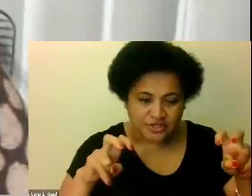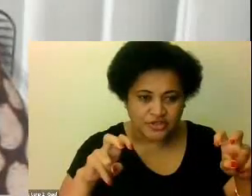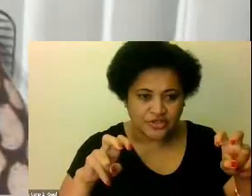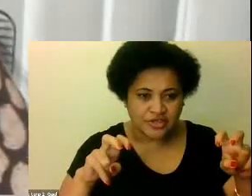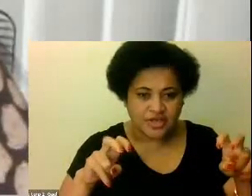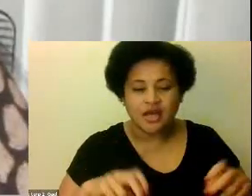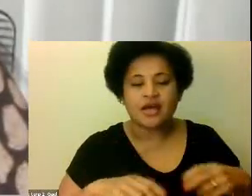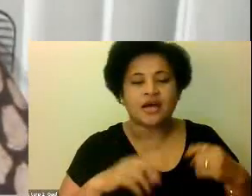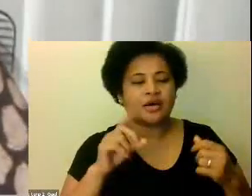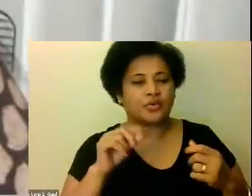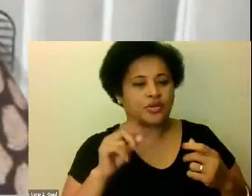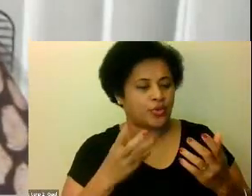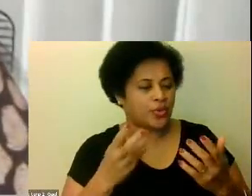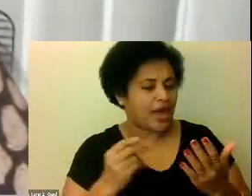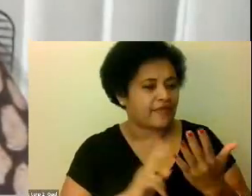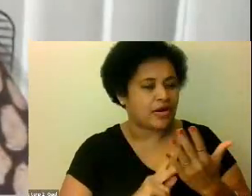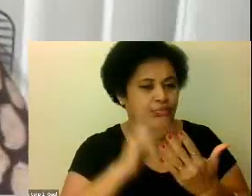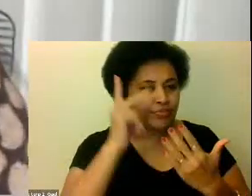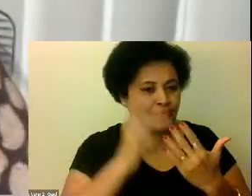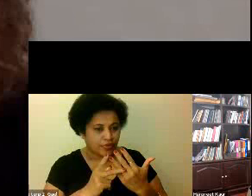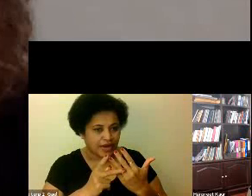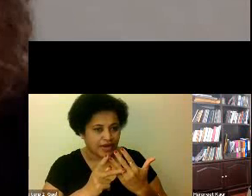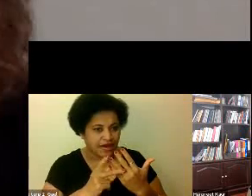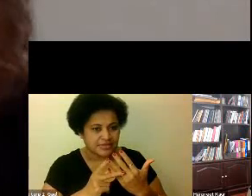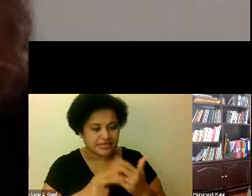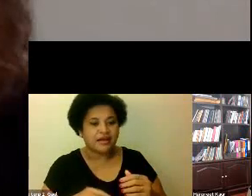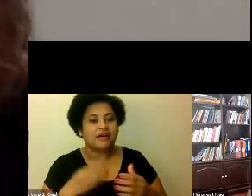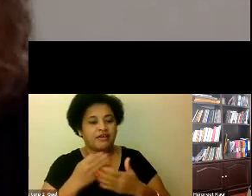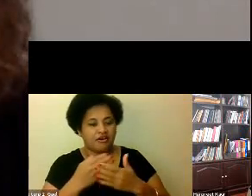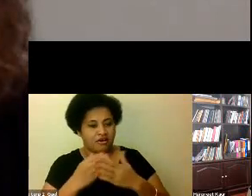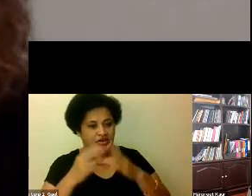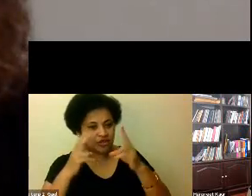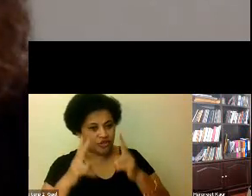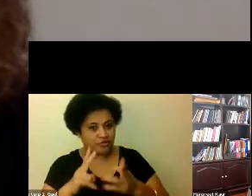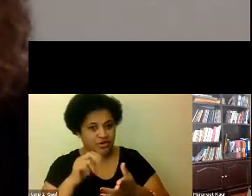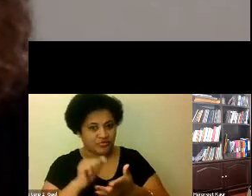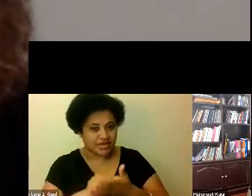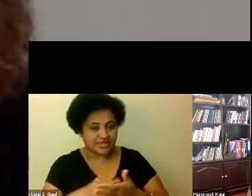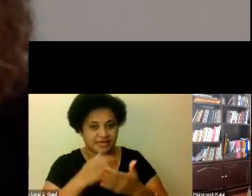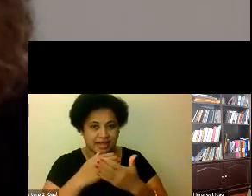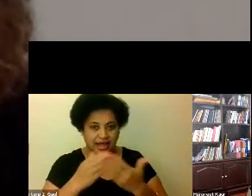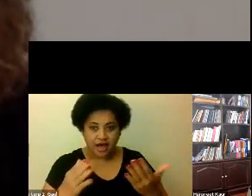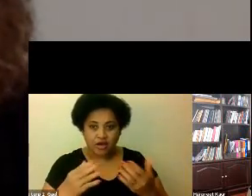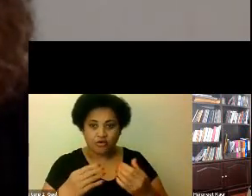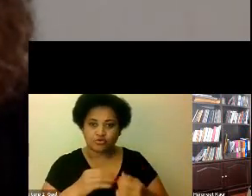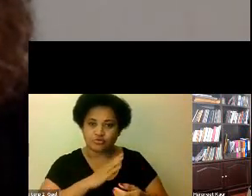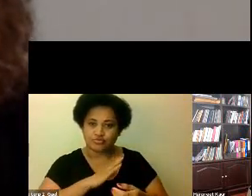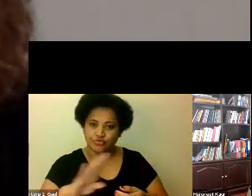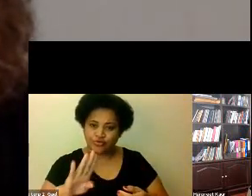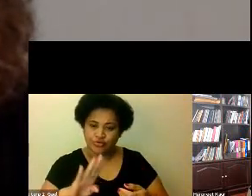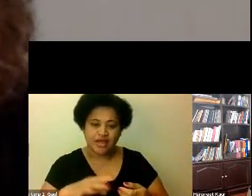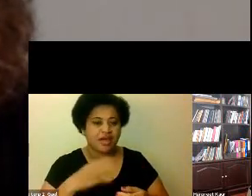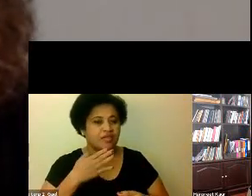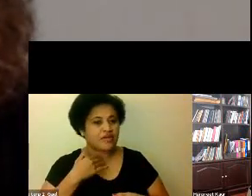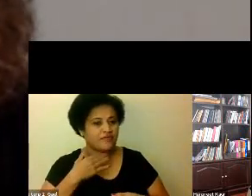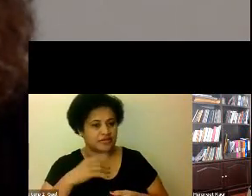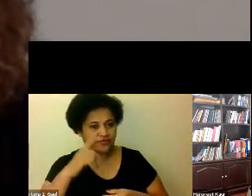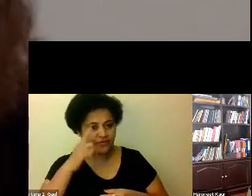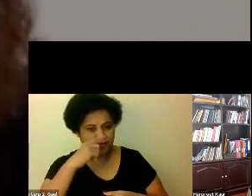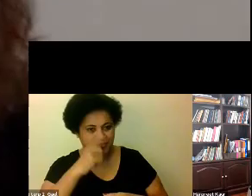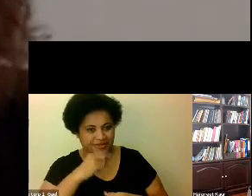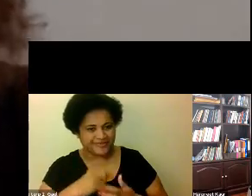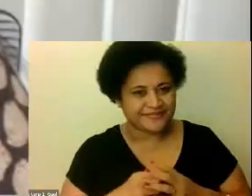such as Regional Forum on Business and Human Rights also as well to amplify the voices of rights holders and highlighting the need for effective